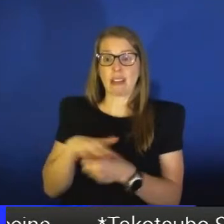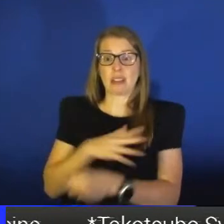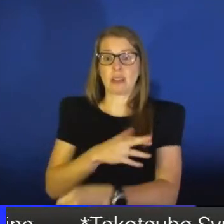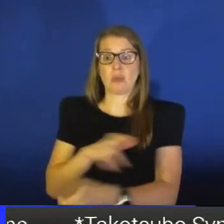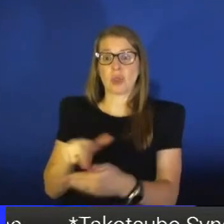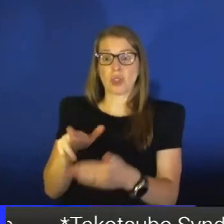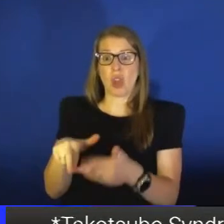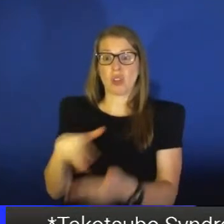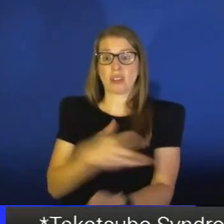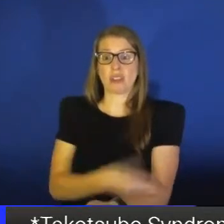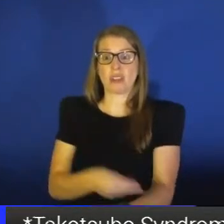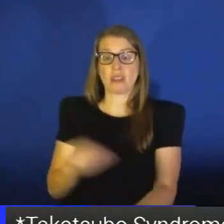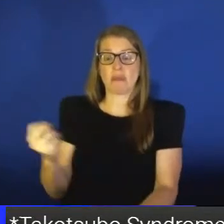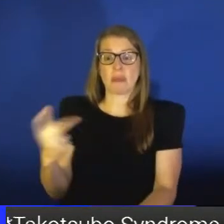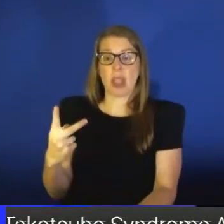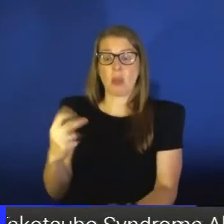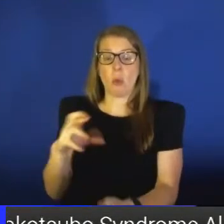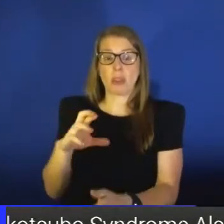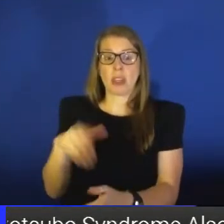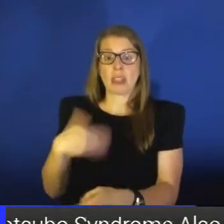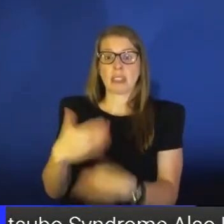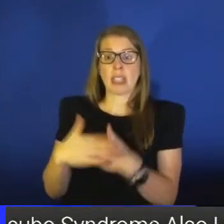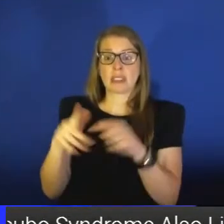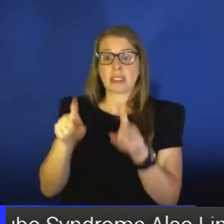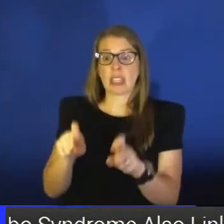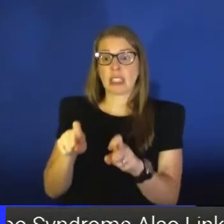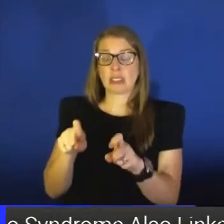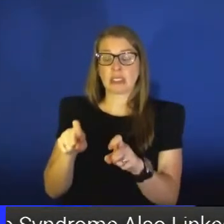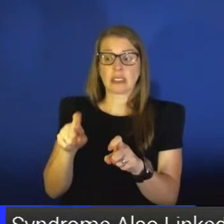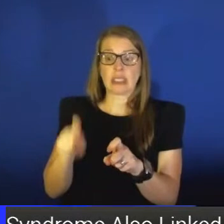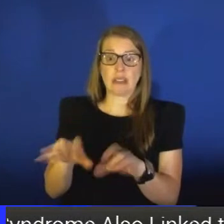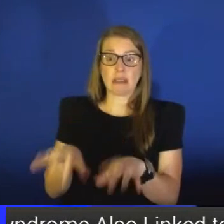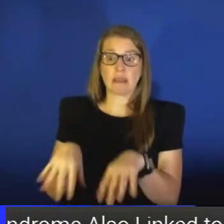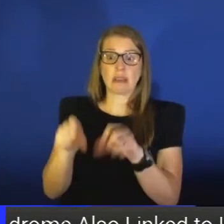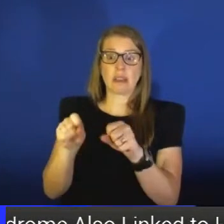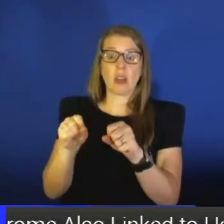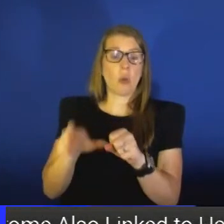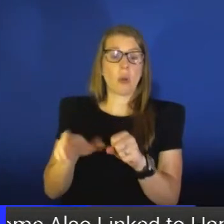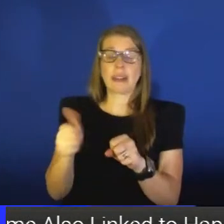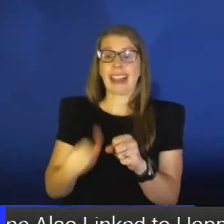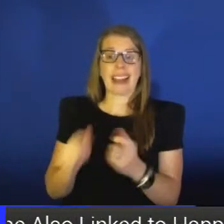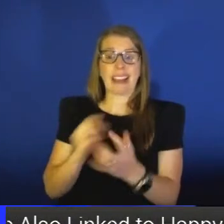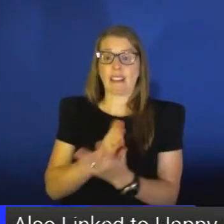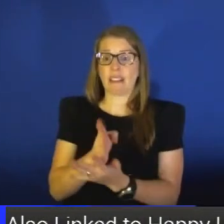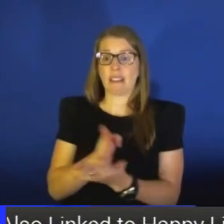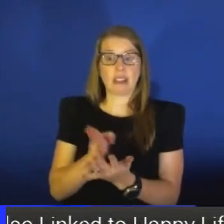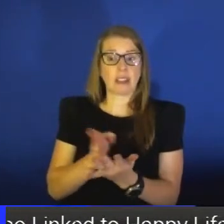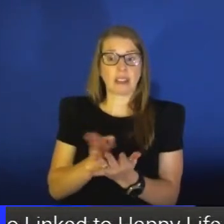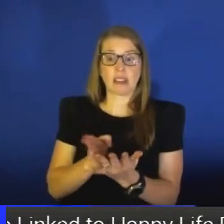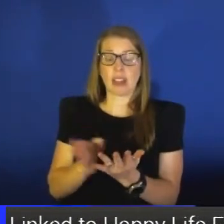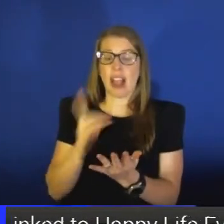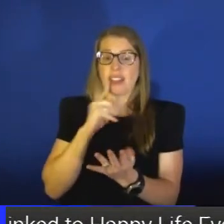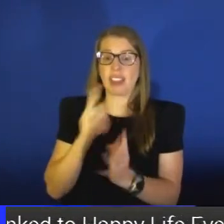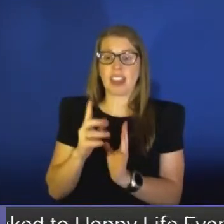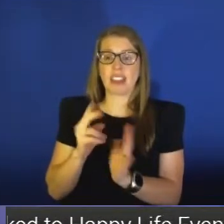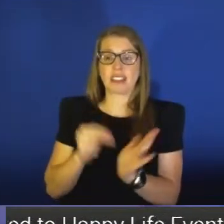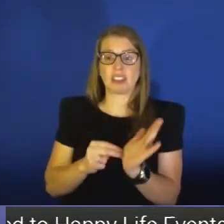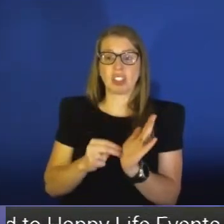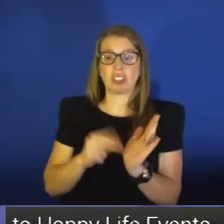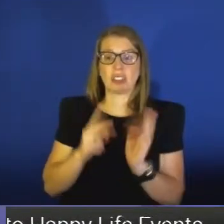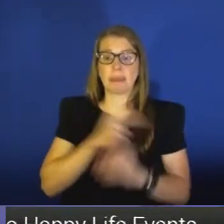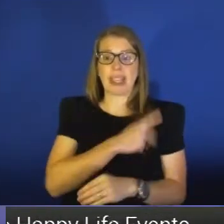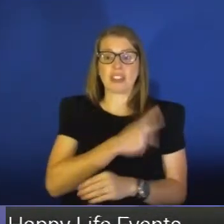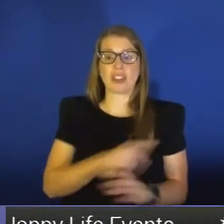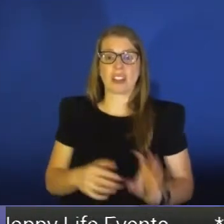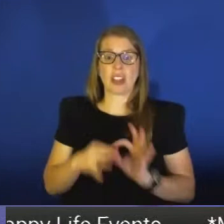hearing about the next test you need to have done, or in any of our areas. I just think there's a connection that happens. There really is, and watching